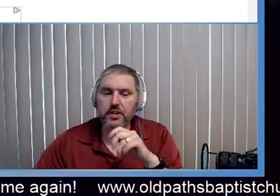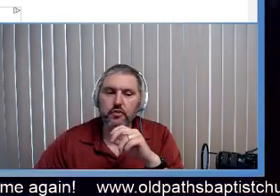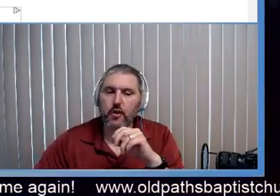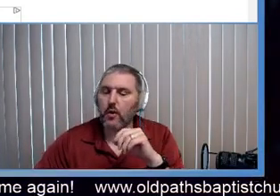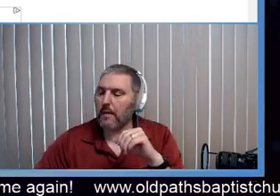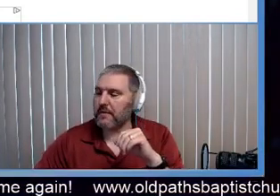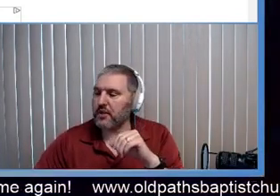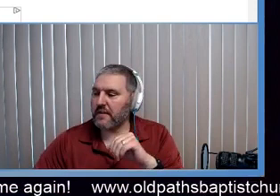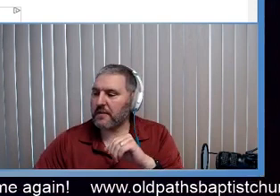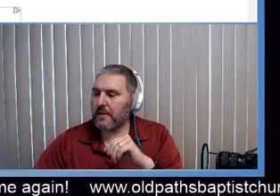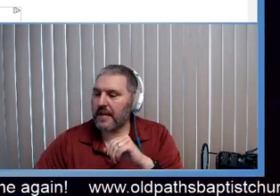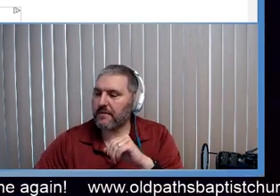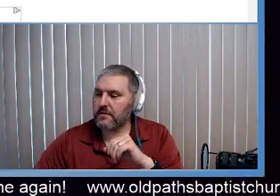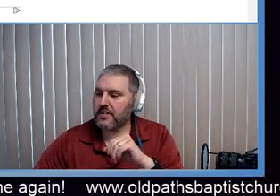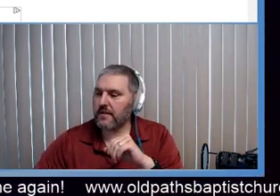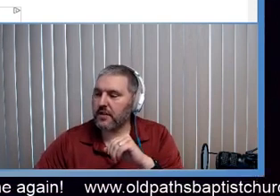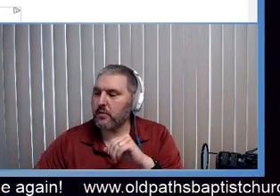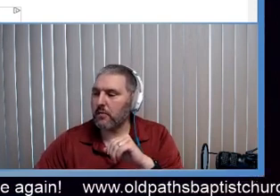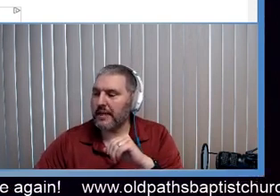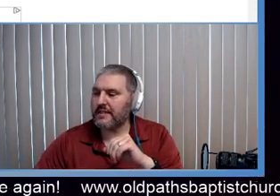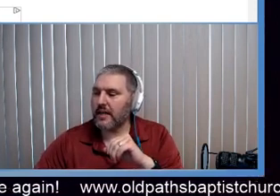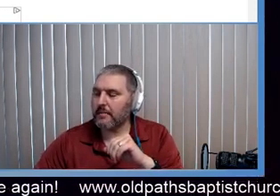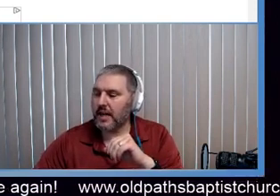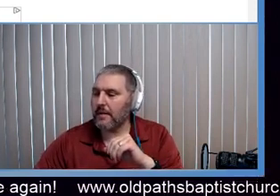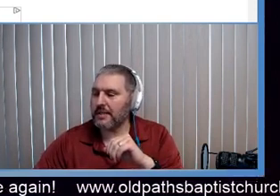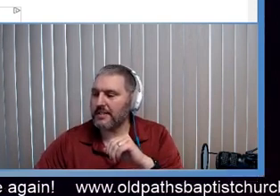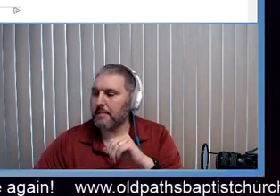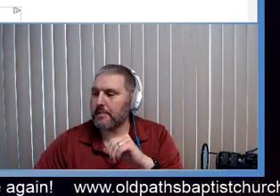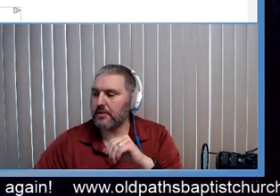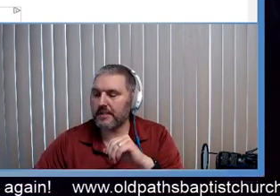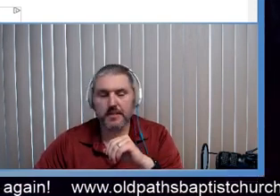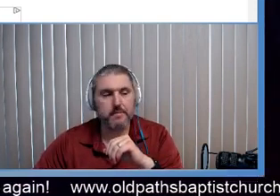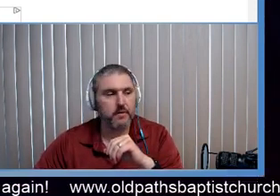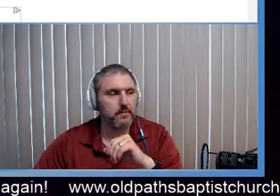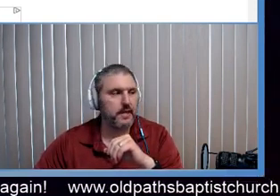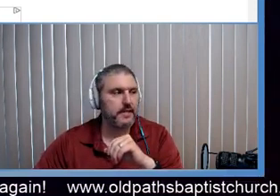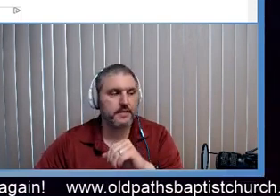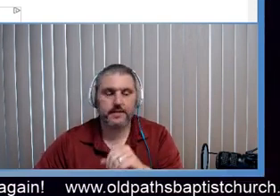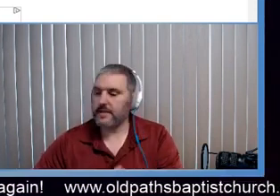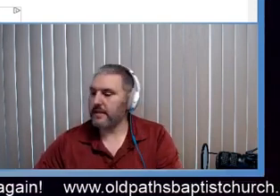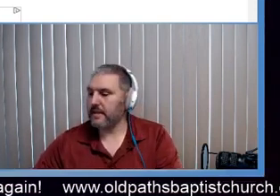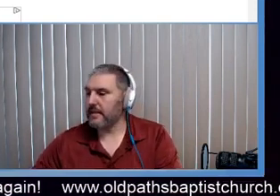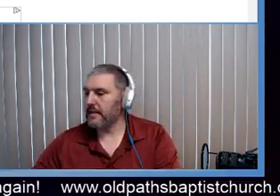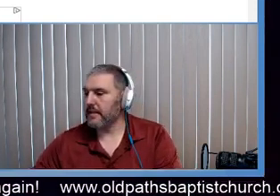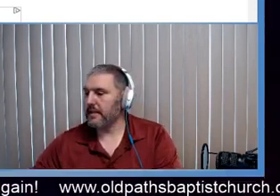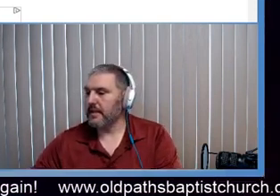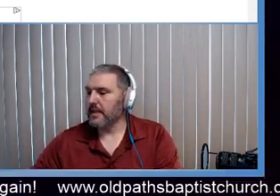Jeremy, when you grow up and you have to pay for stuff, you won't make dumb comments like buildings can be replaced.